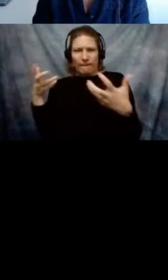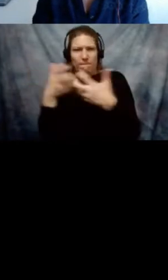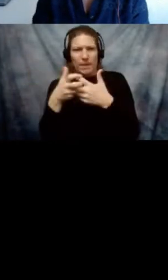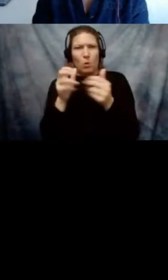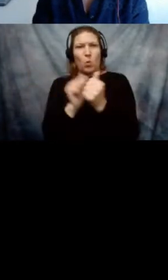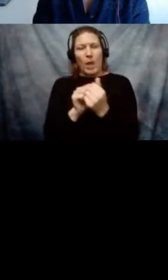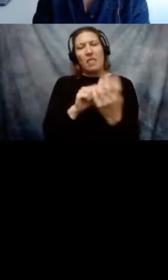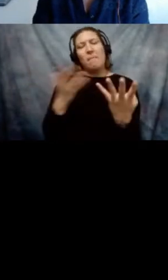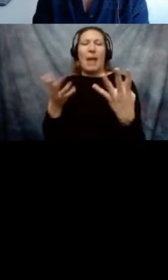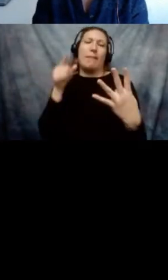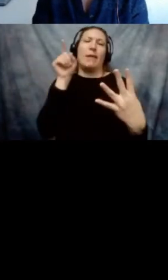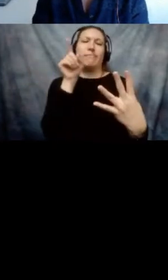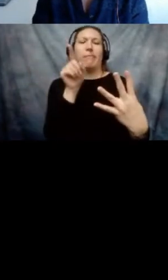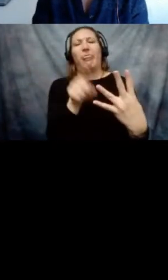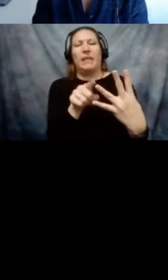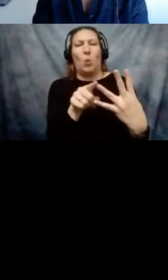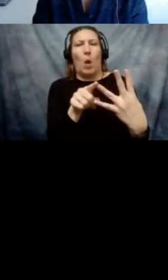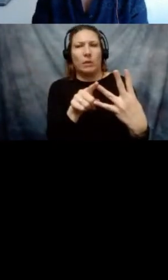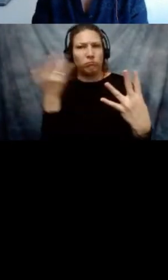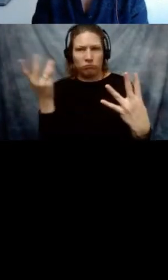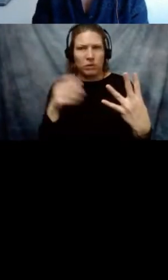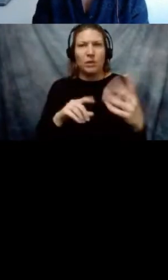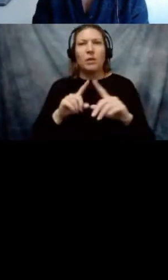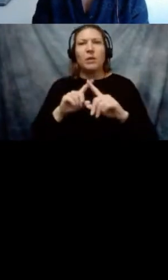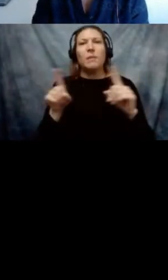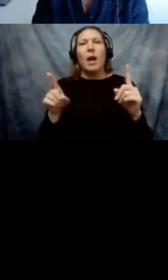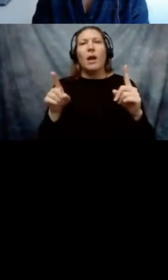pause for a couple of seconds so you can have a think.